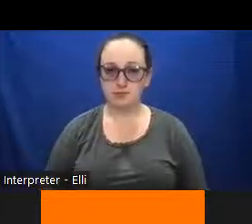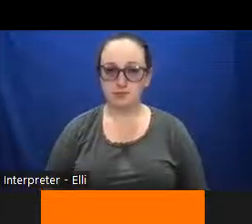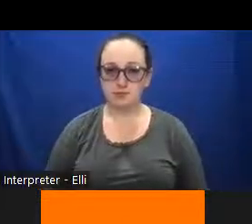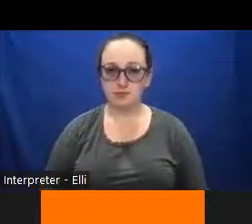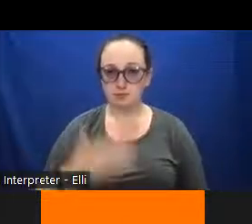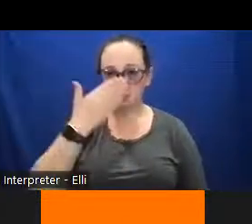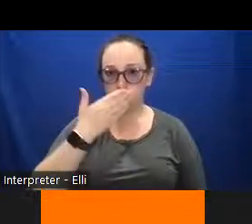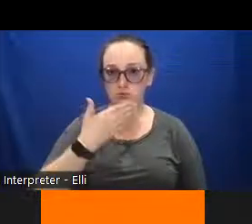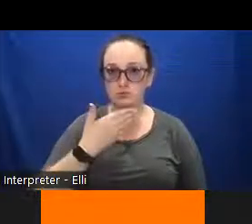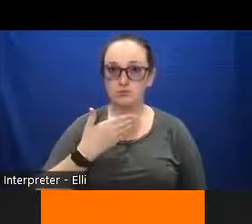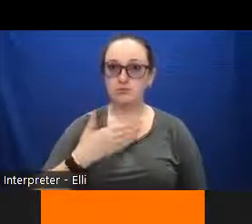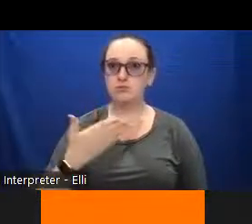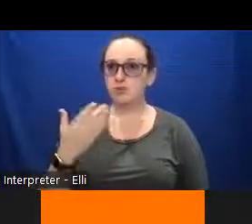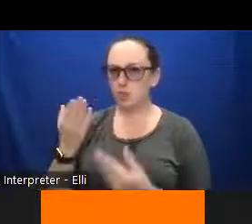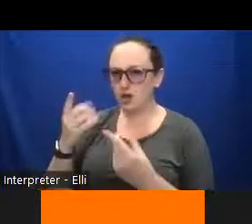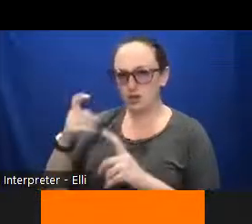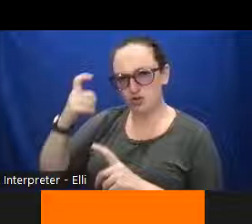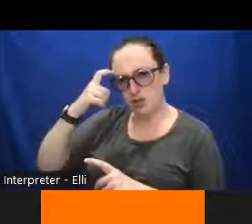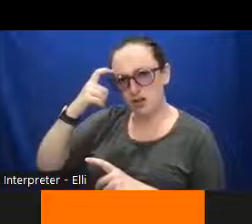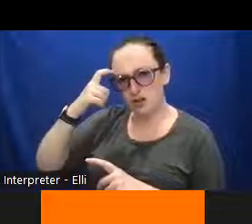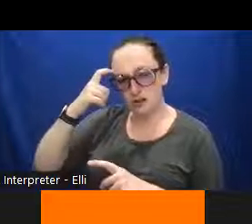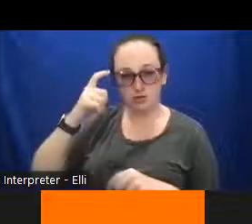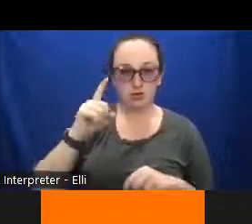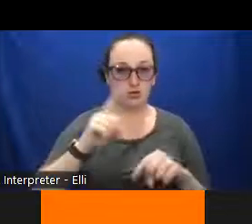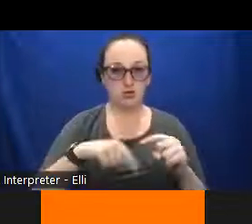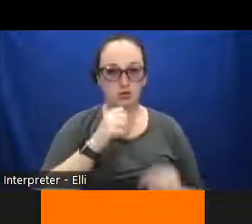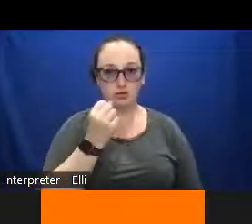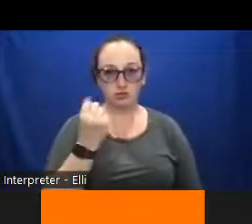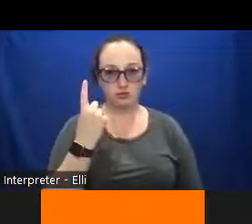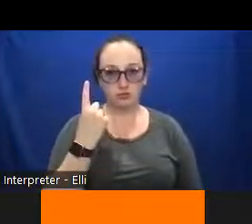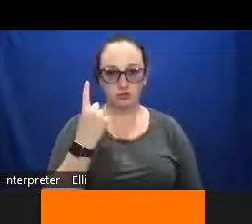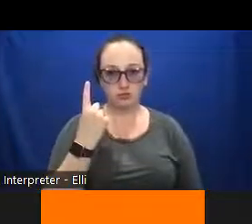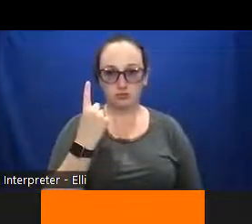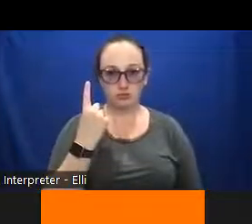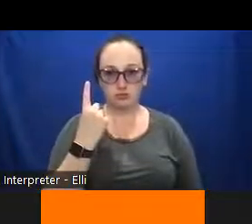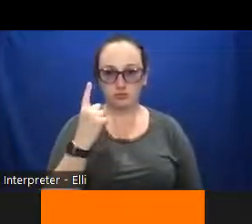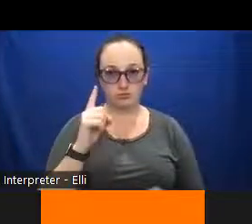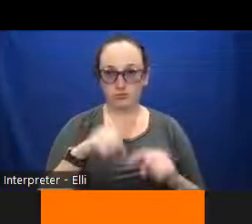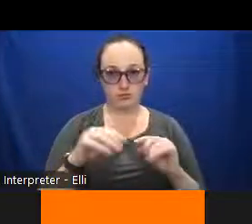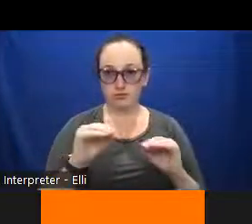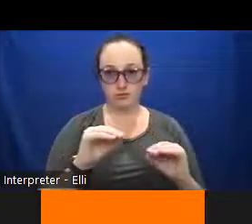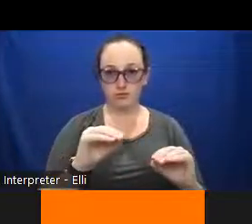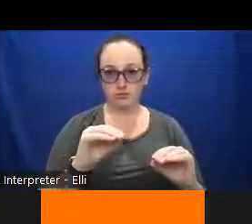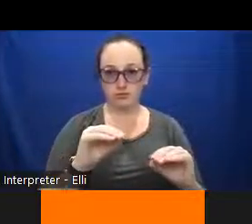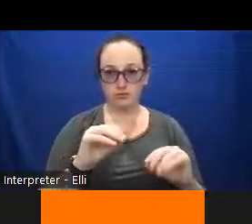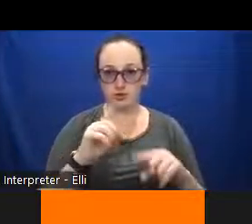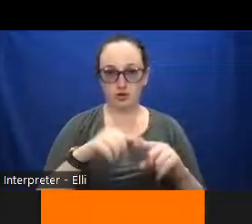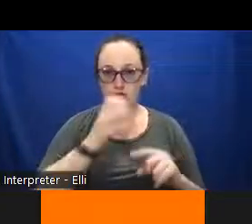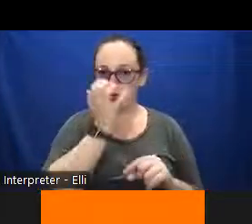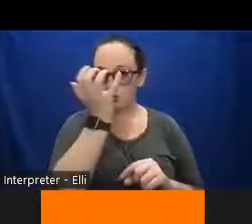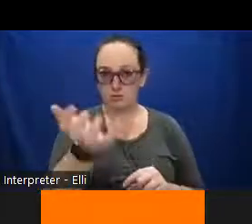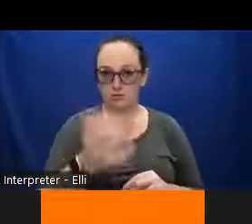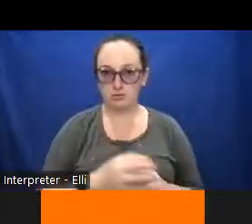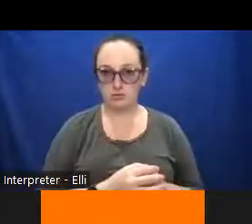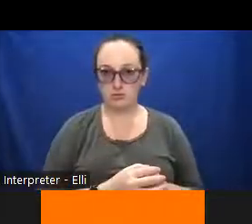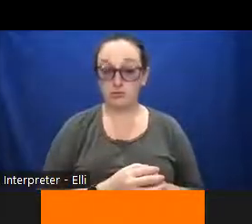What was going through your mind? I couldn't understand it. I just couldn't move or even scream. To